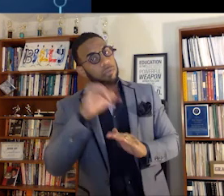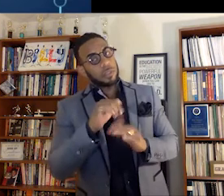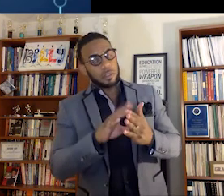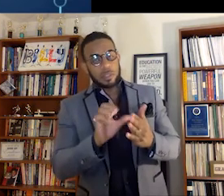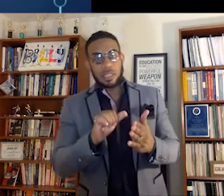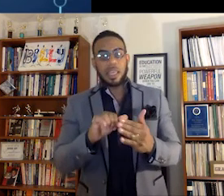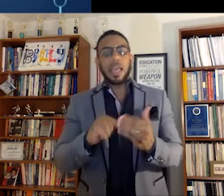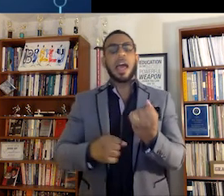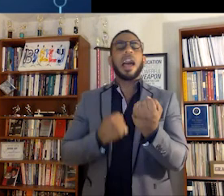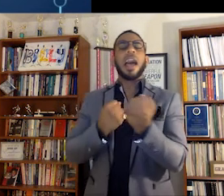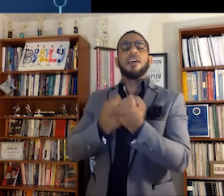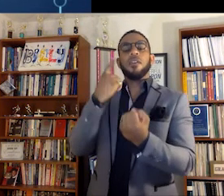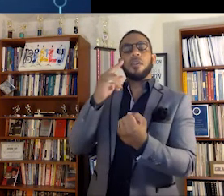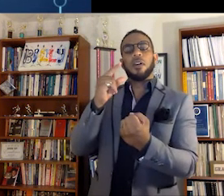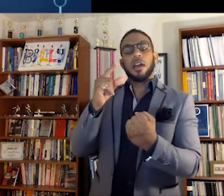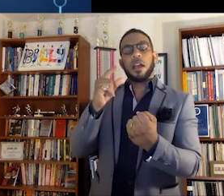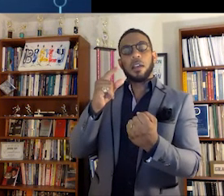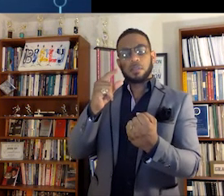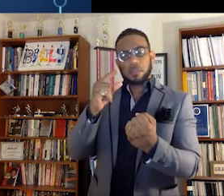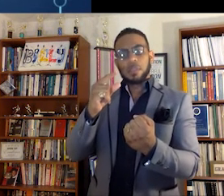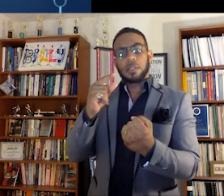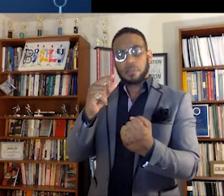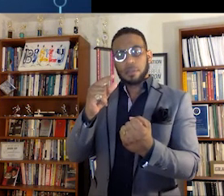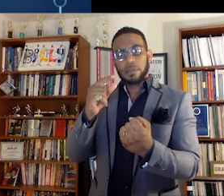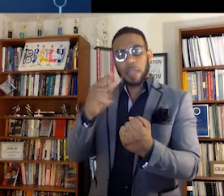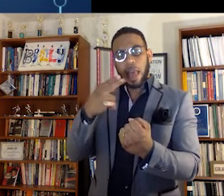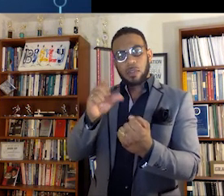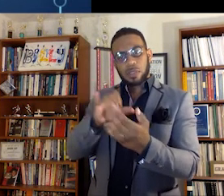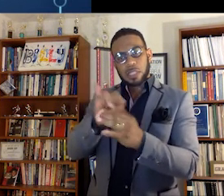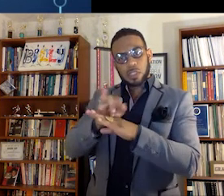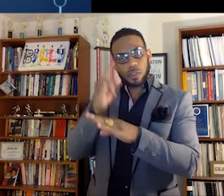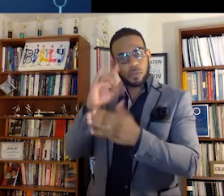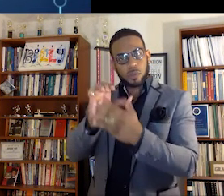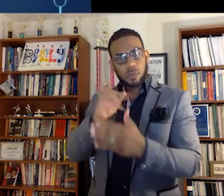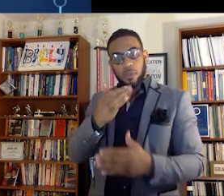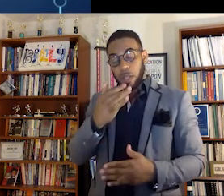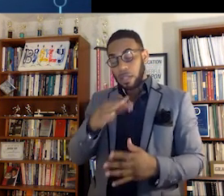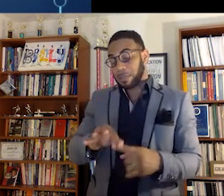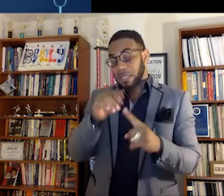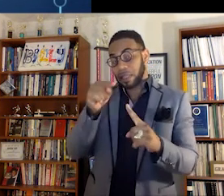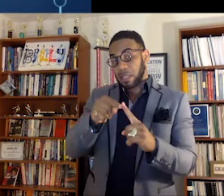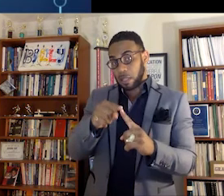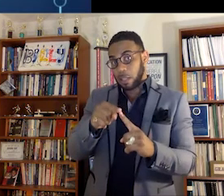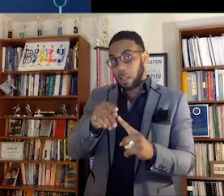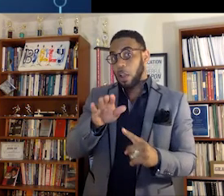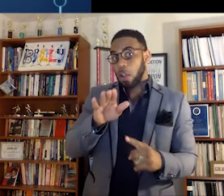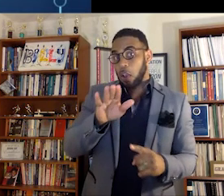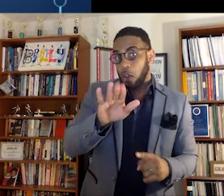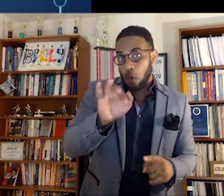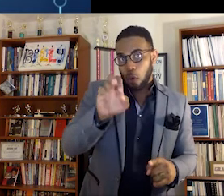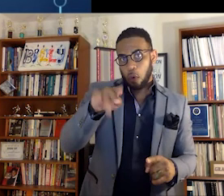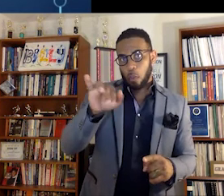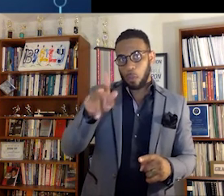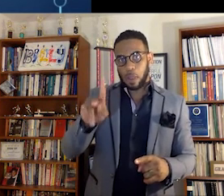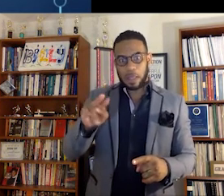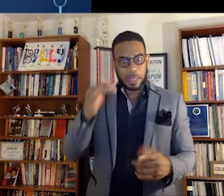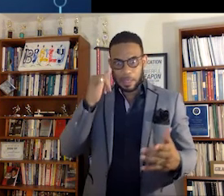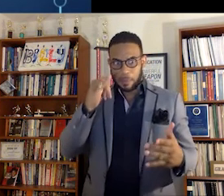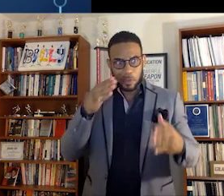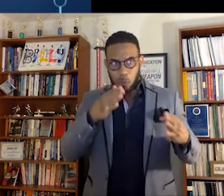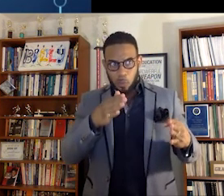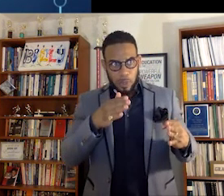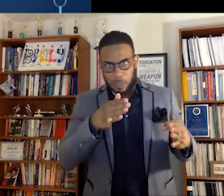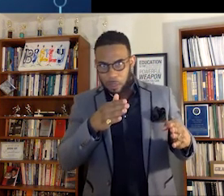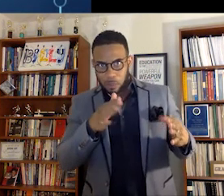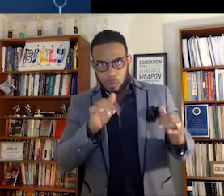advocate for high school internships for students of color, particularly at your corporation, if there's a